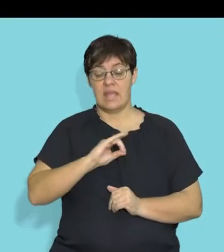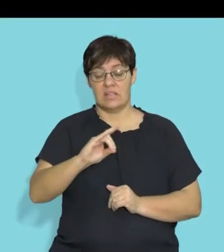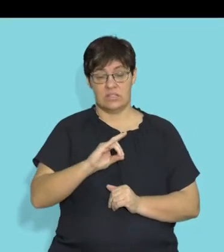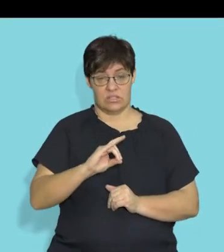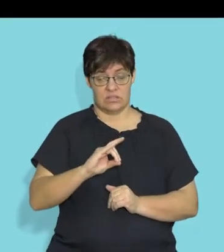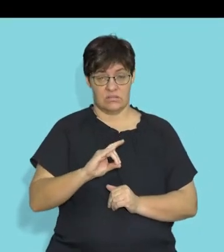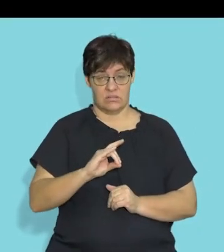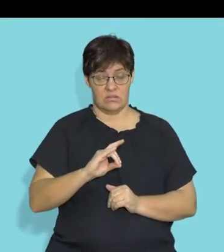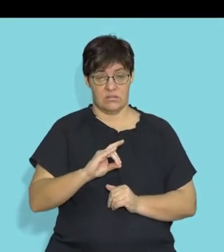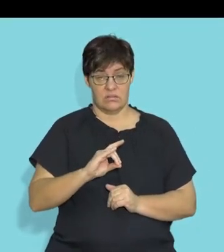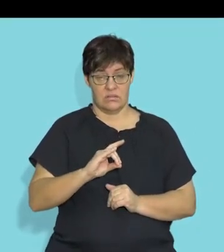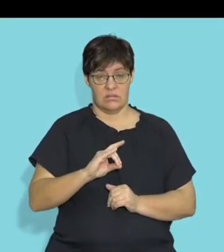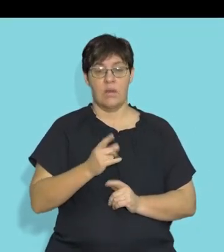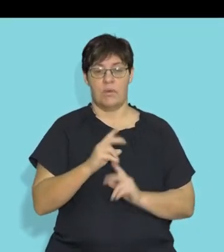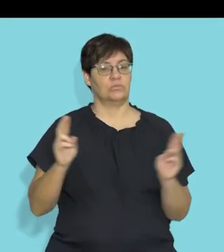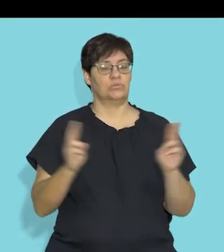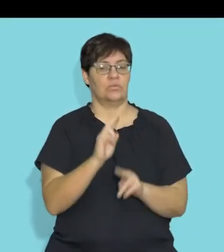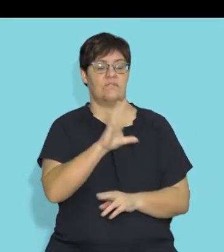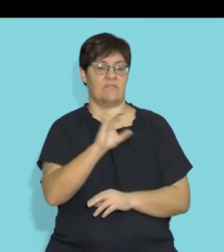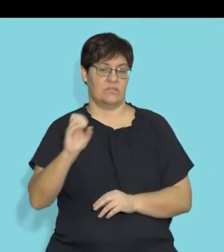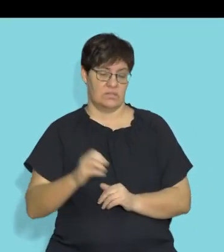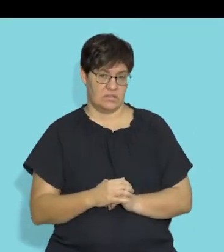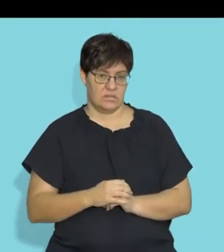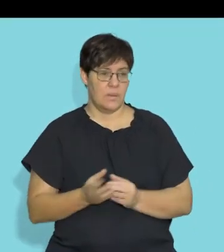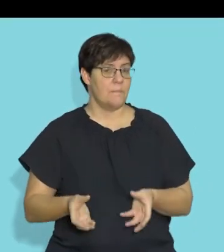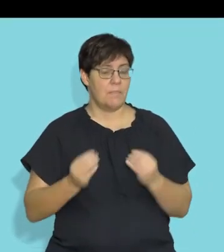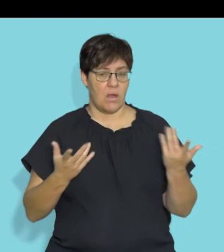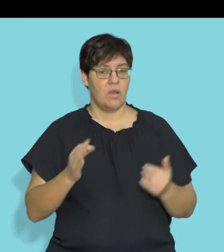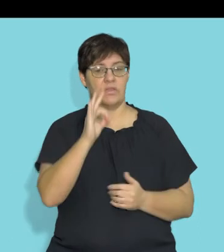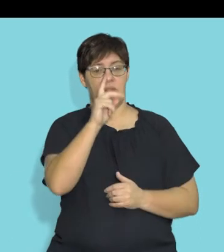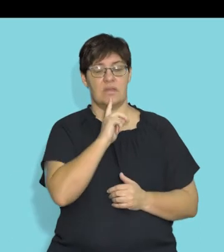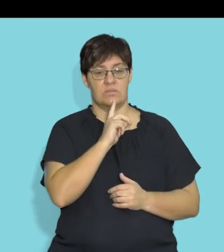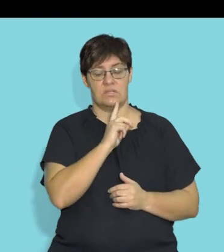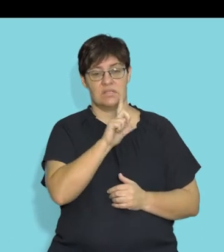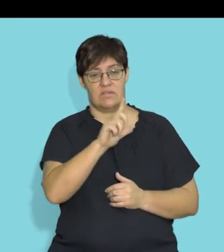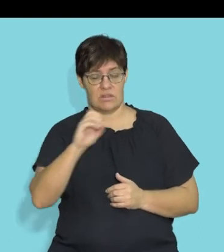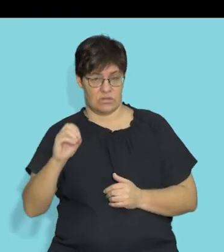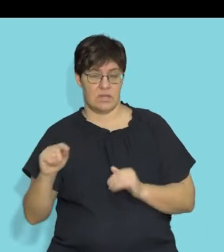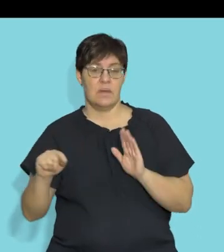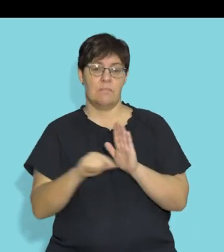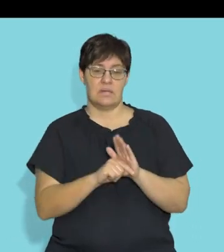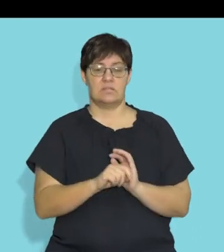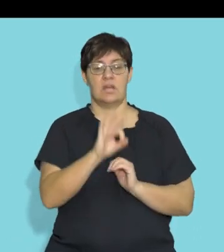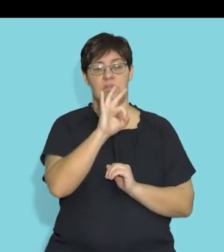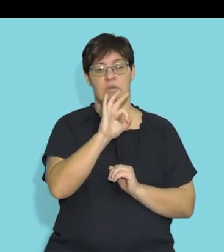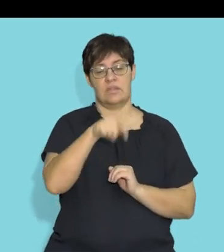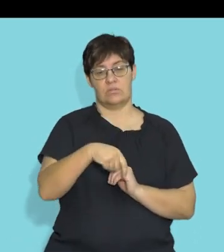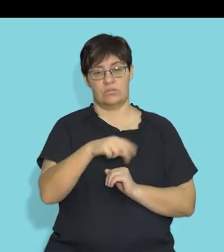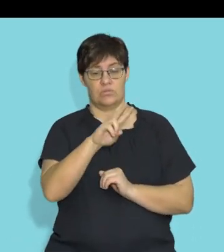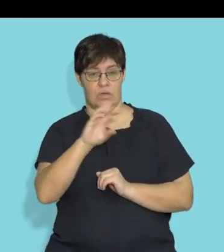your cash deposited is short by the 500. How did we get that? 3,700 minus